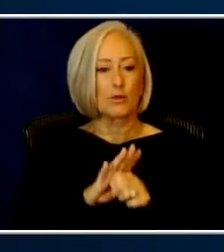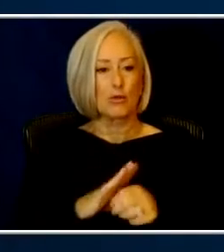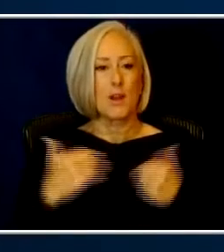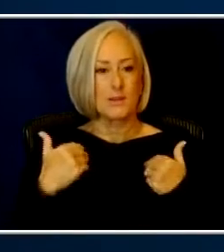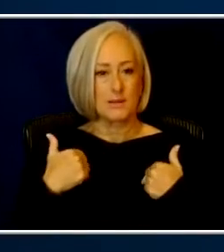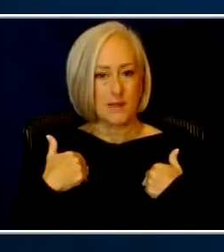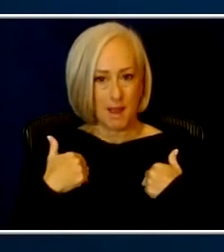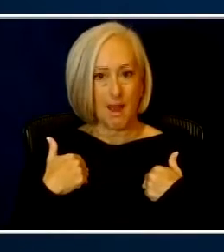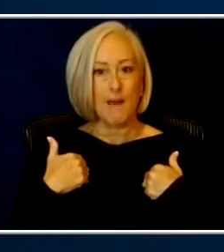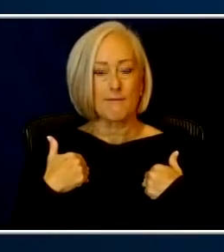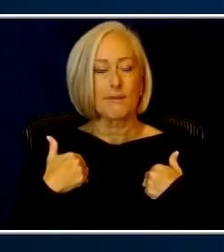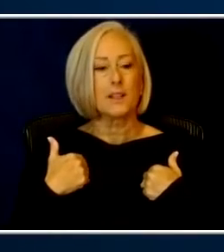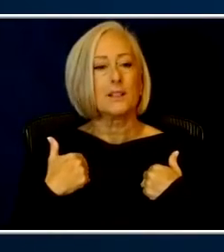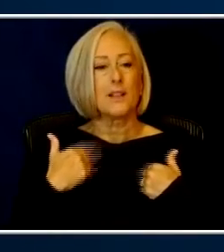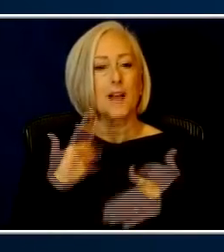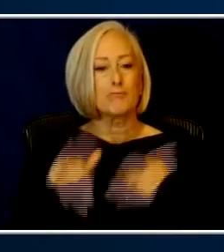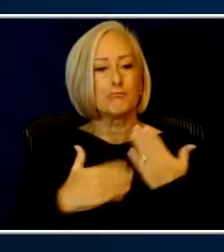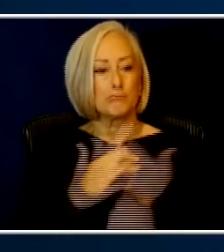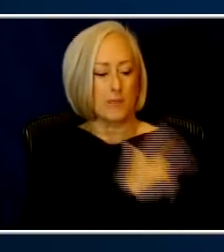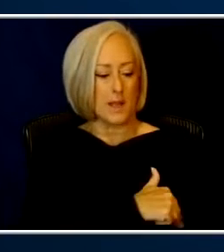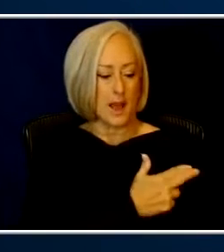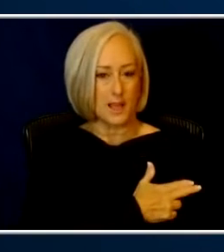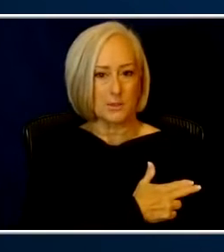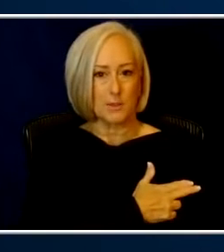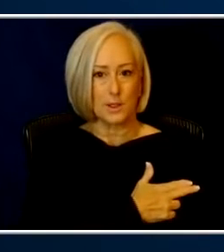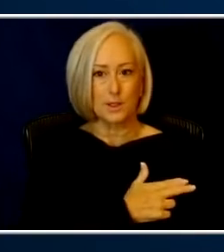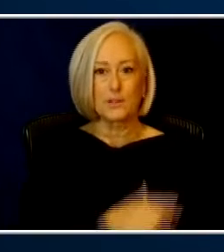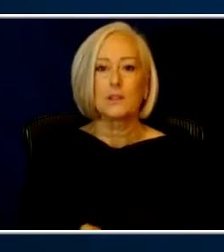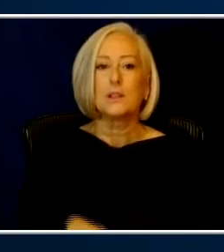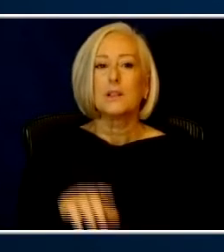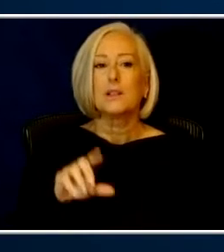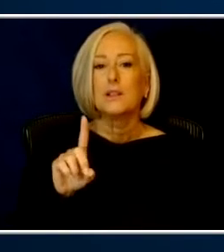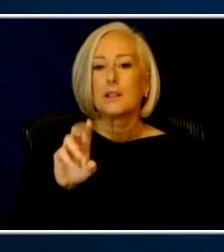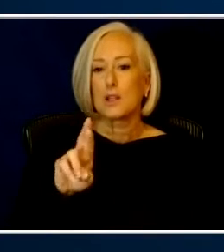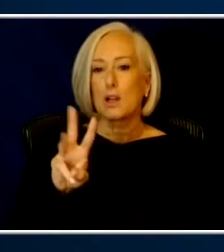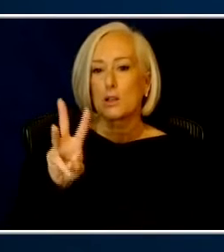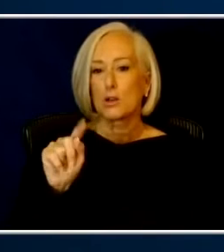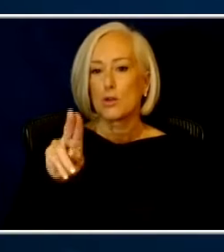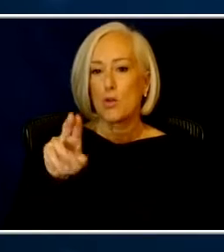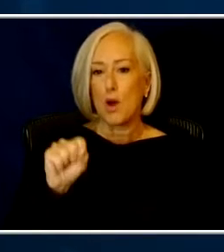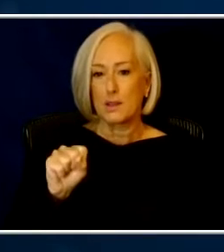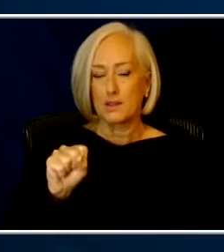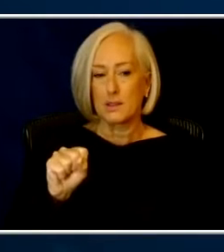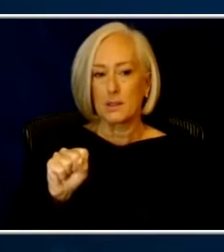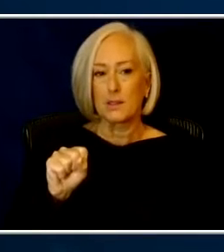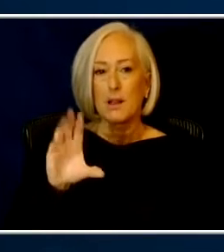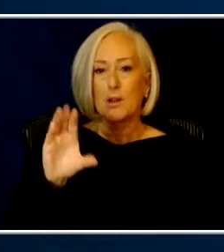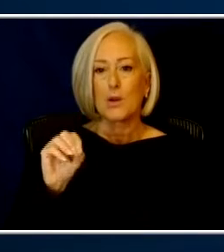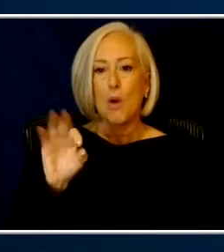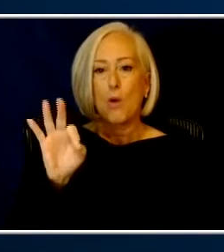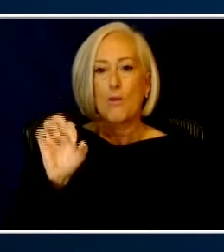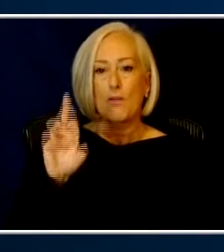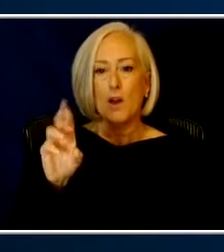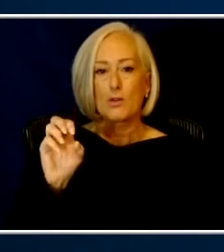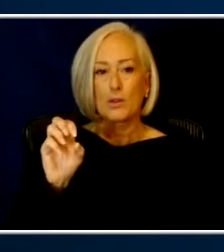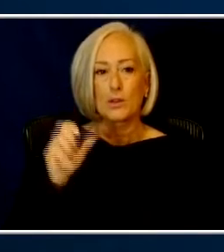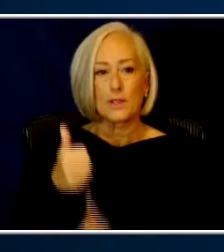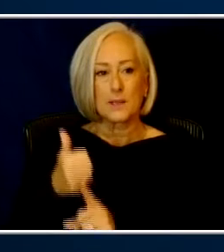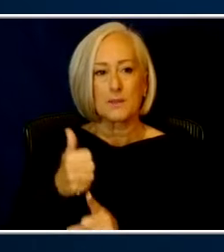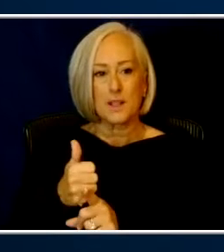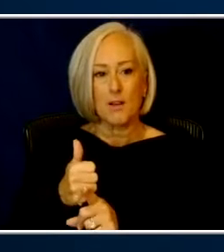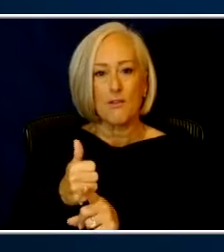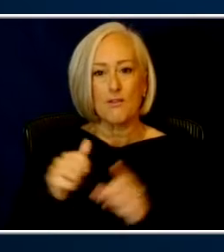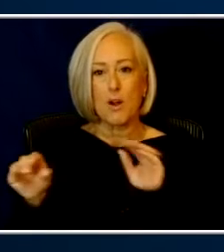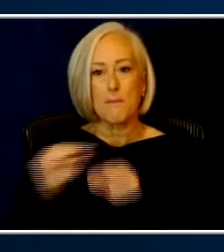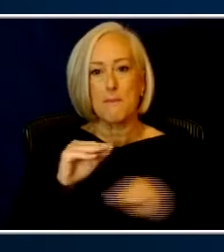Richard Watson, the co-founder of Motient. We've had Dr. Watson on the program before. Dr. Motient, thank you for coming back. Your company helped